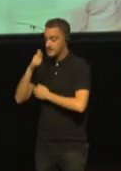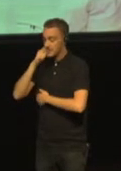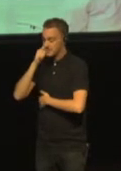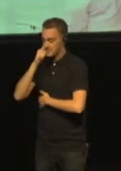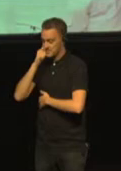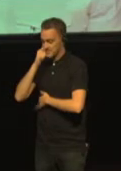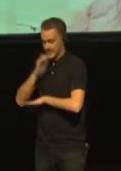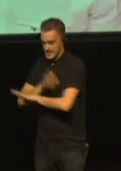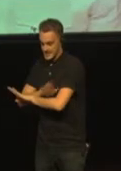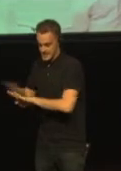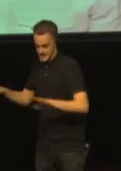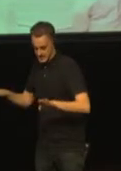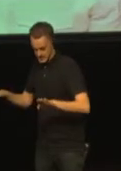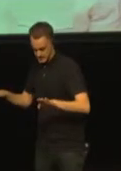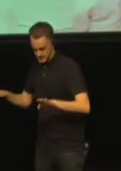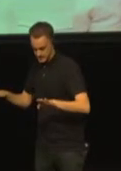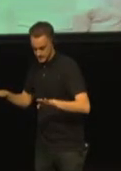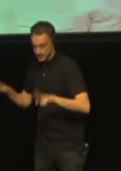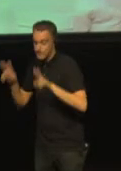accessibility.